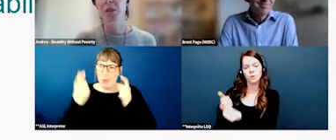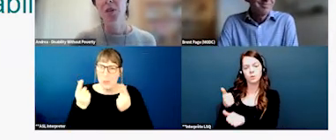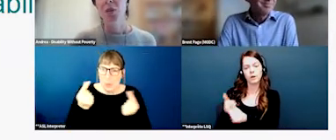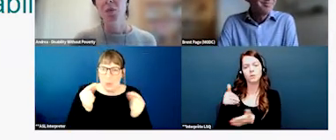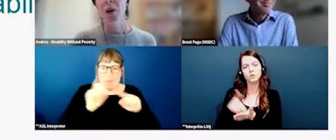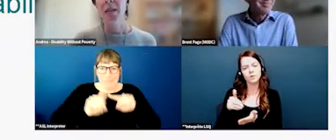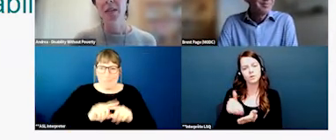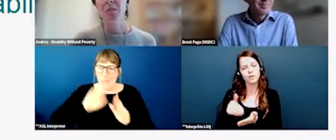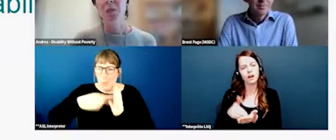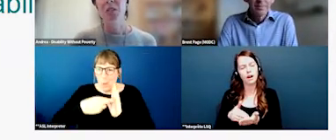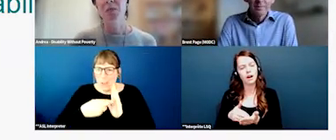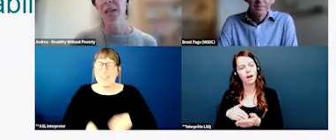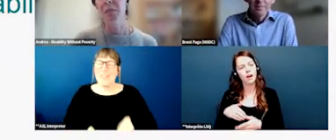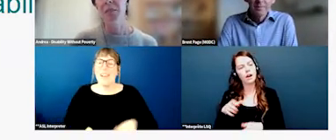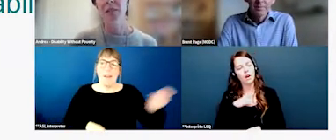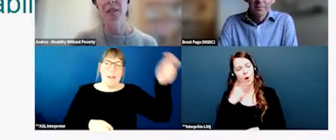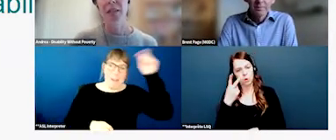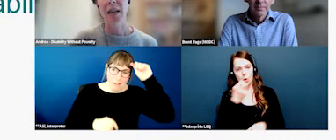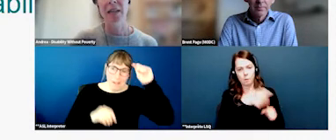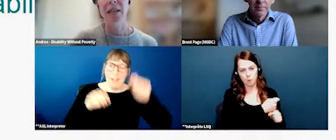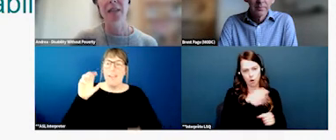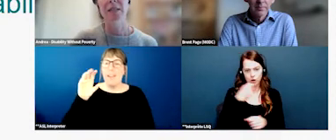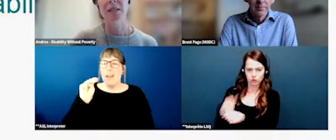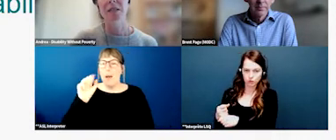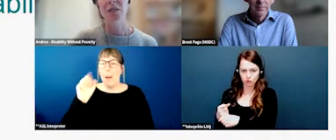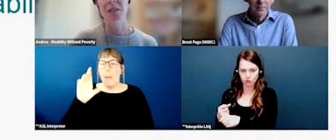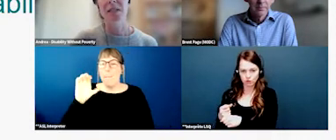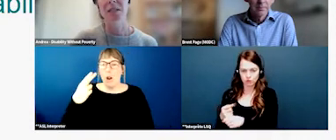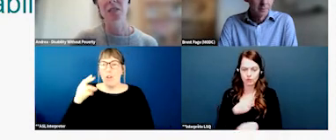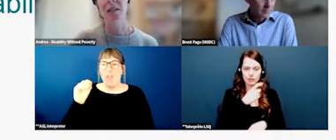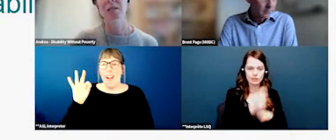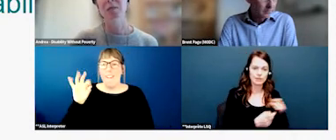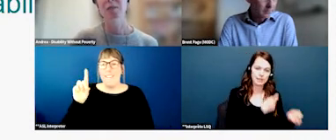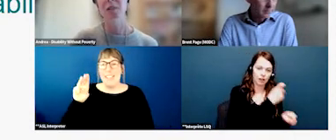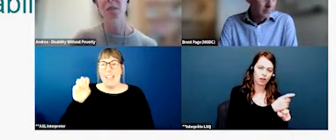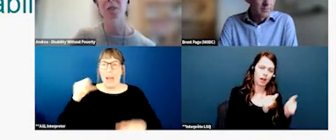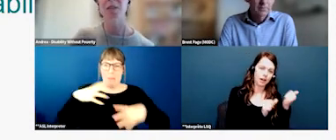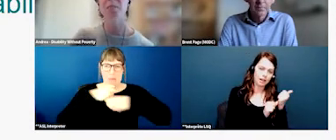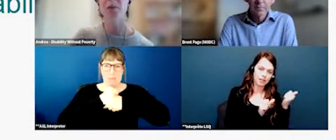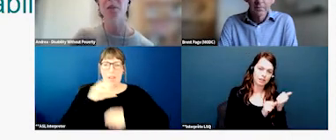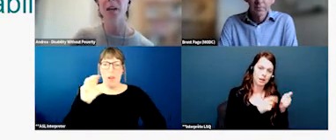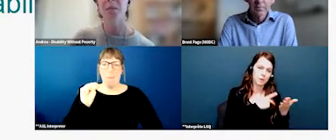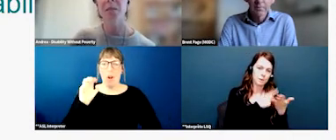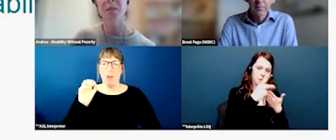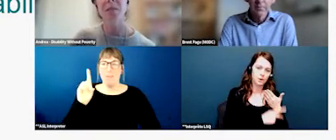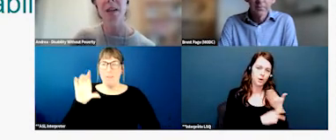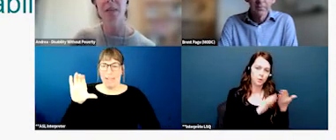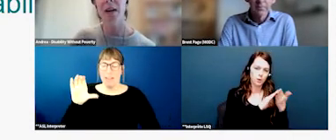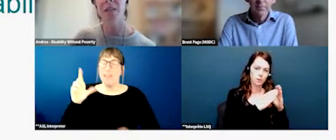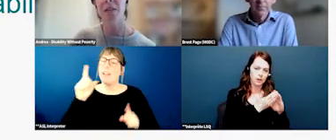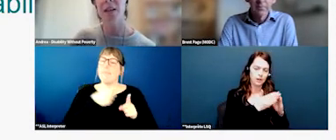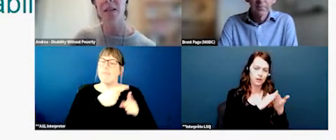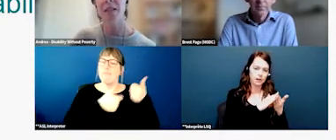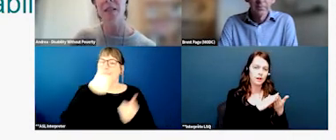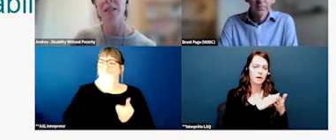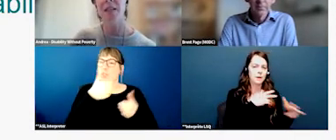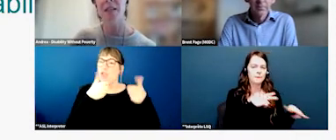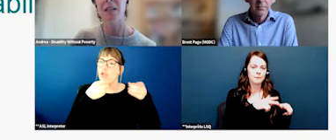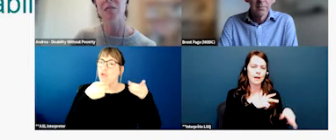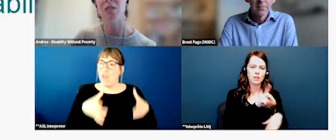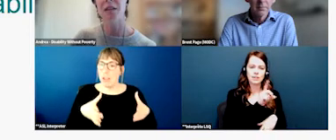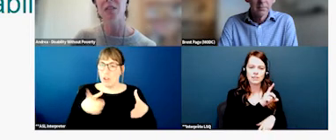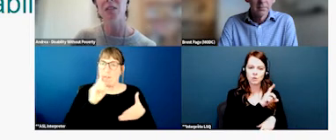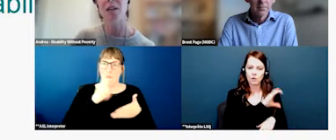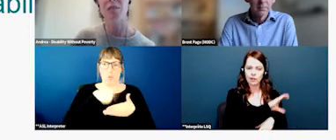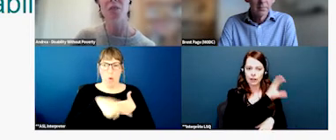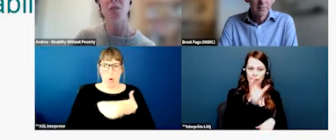titles. One as March of Dimes Canada's Associate Director for Community Programs, and the other as the